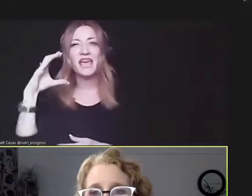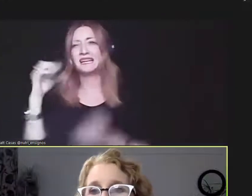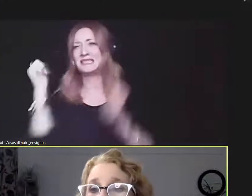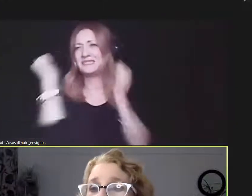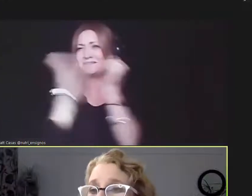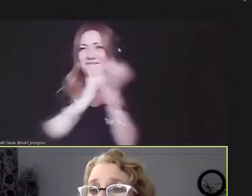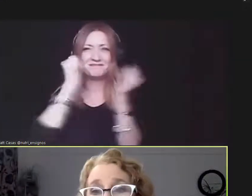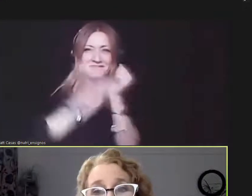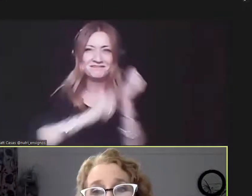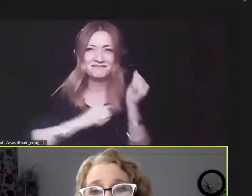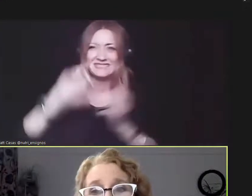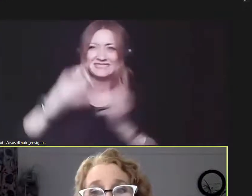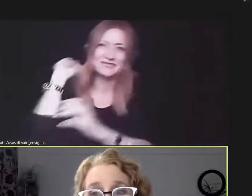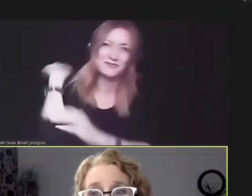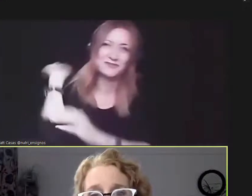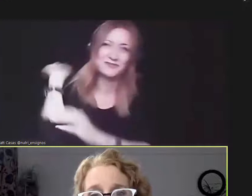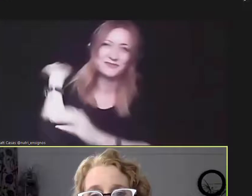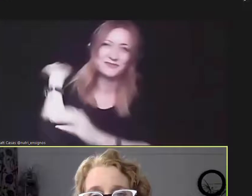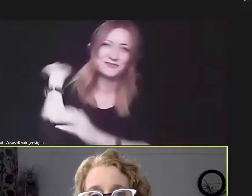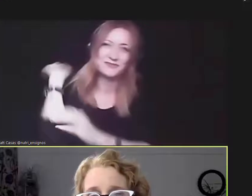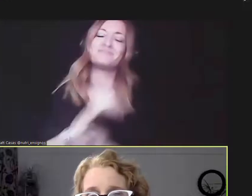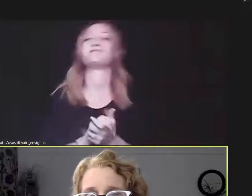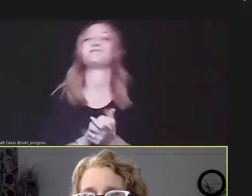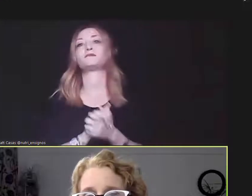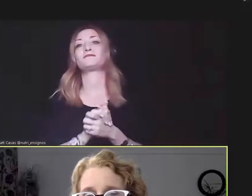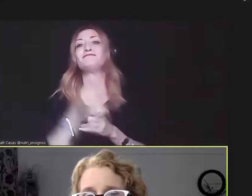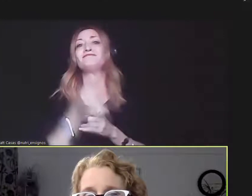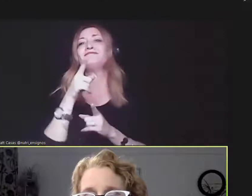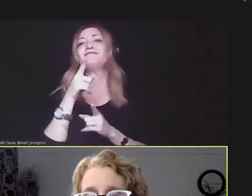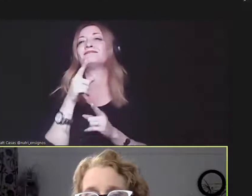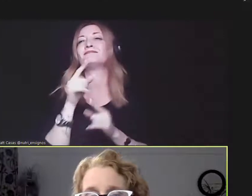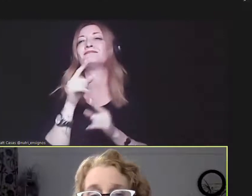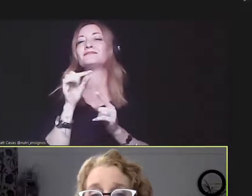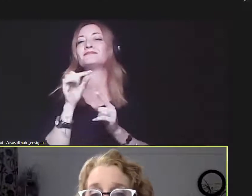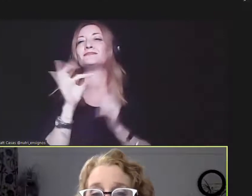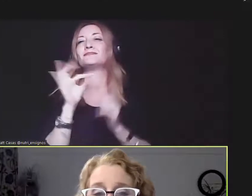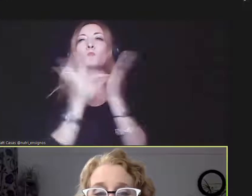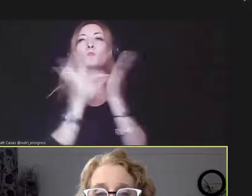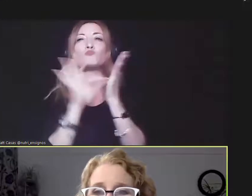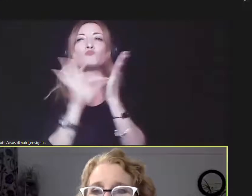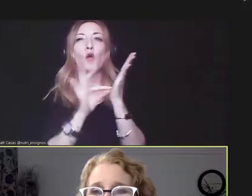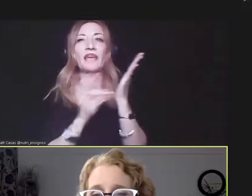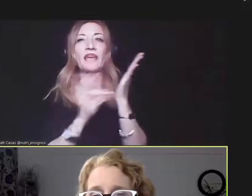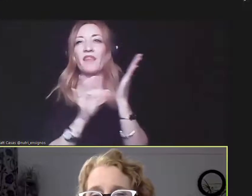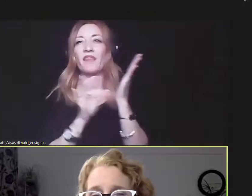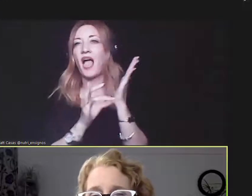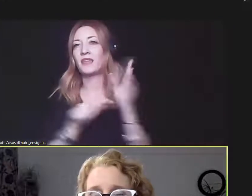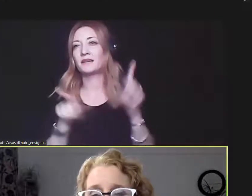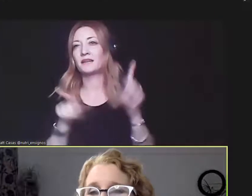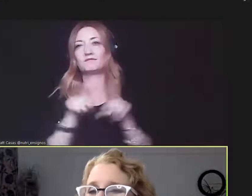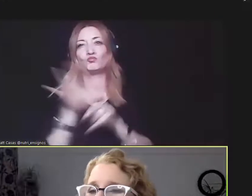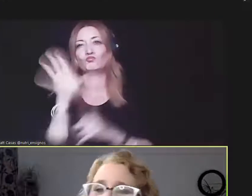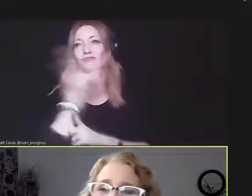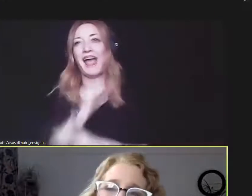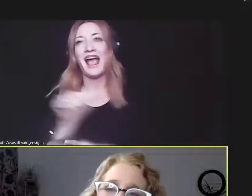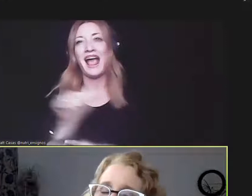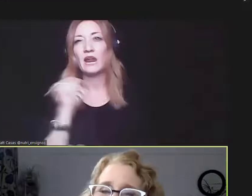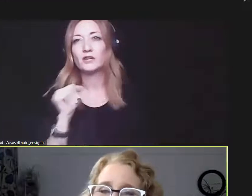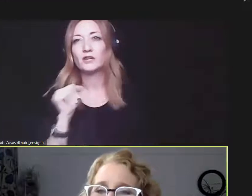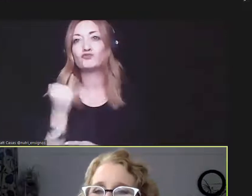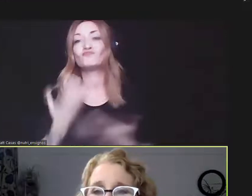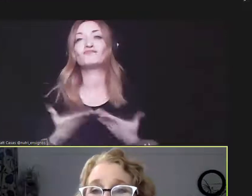properties that help to restore the body as well. And finally, there's ginger root, which